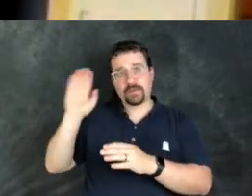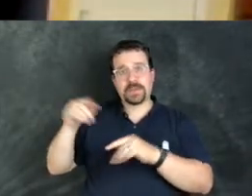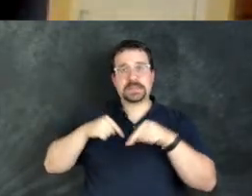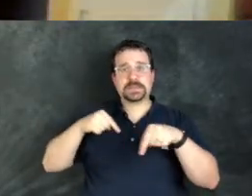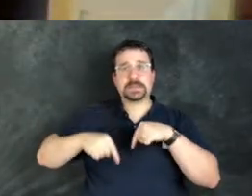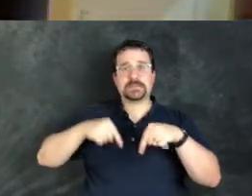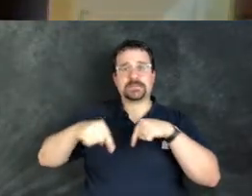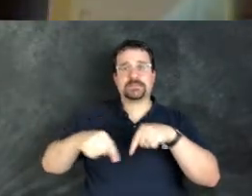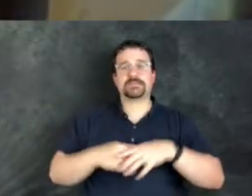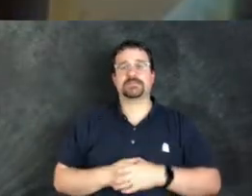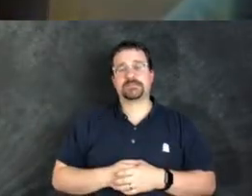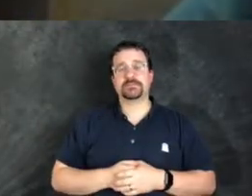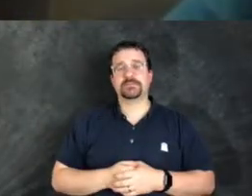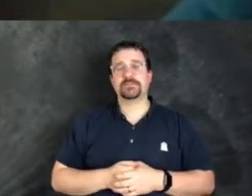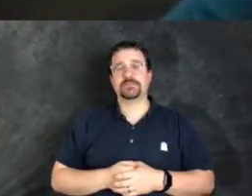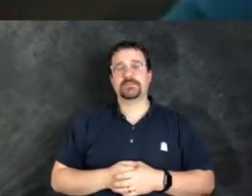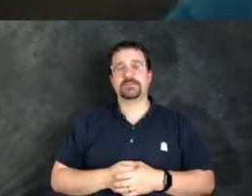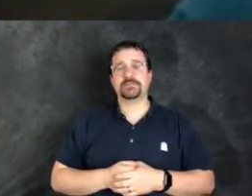his steps.